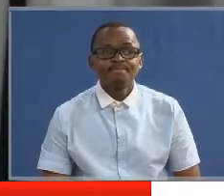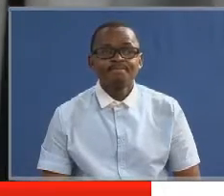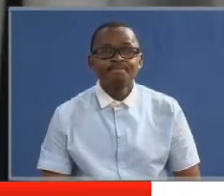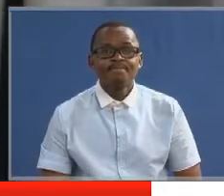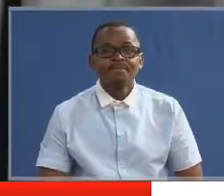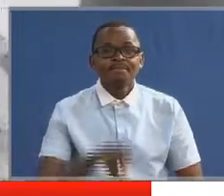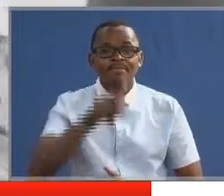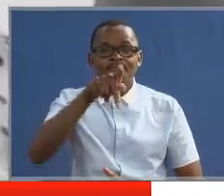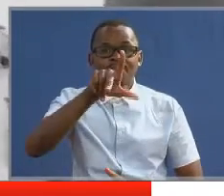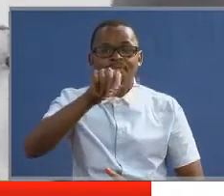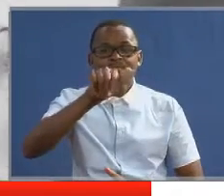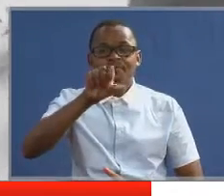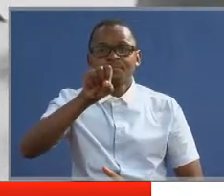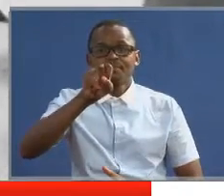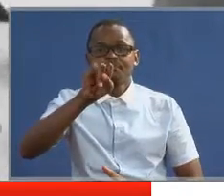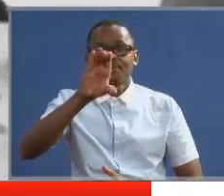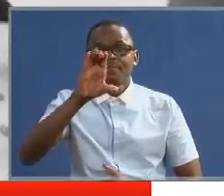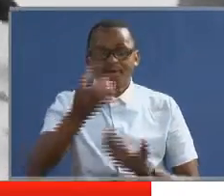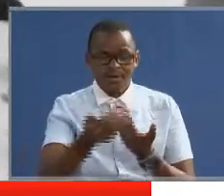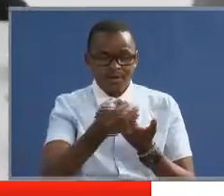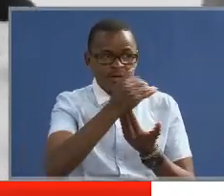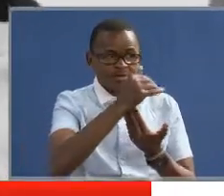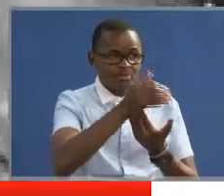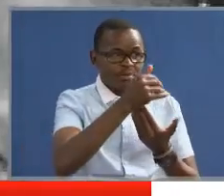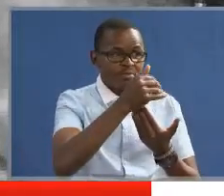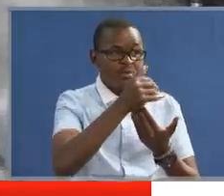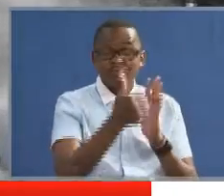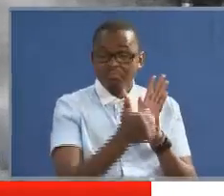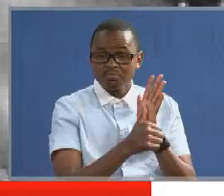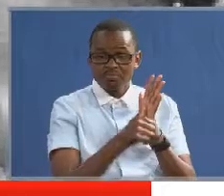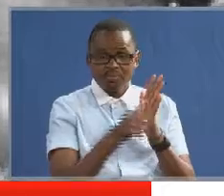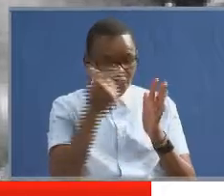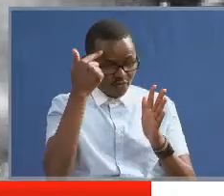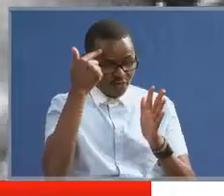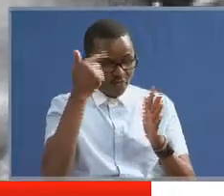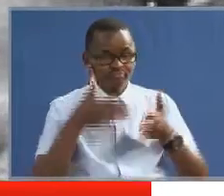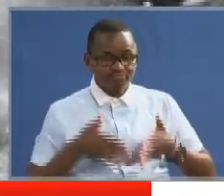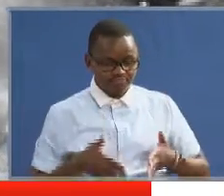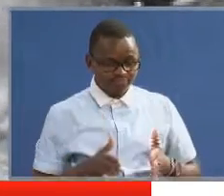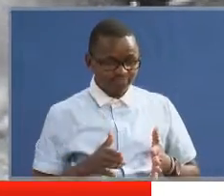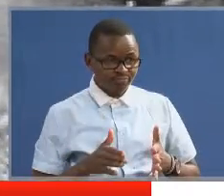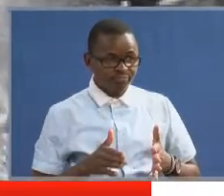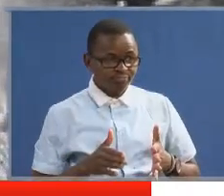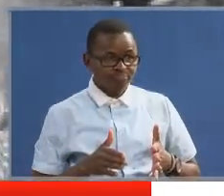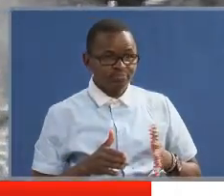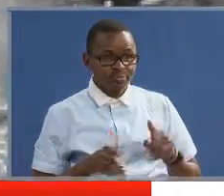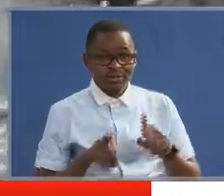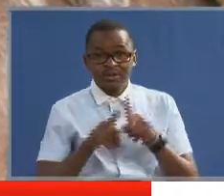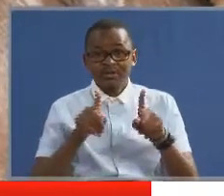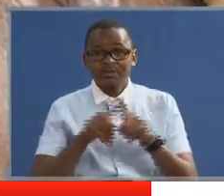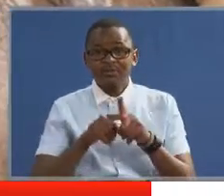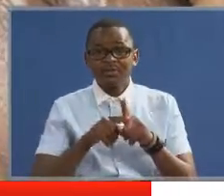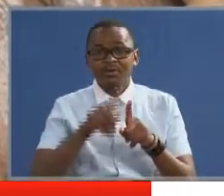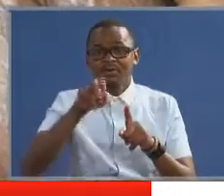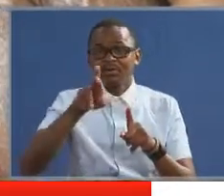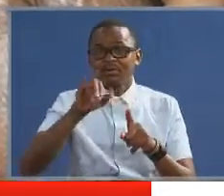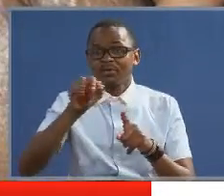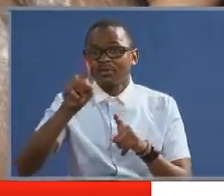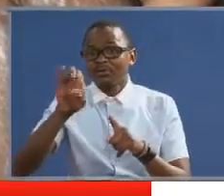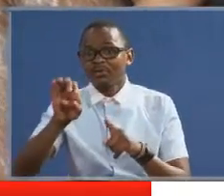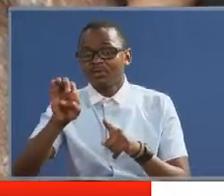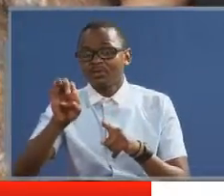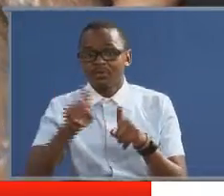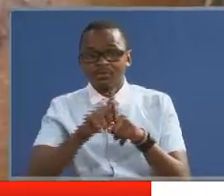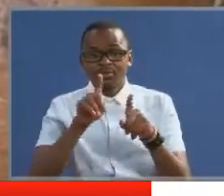Plastic surgery has been used to correct abnormalities that have existed from birth, such as cleft lip and palate, webbed